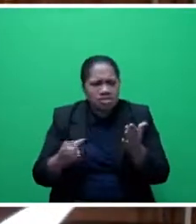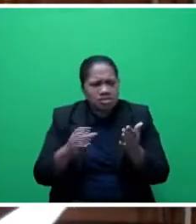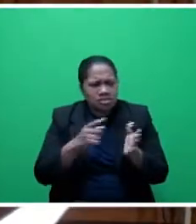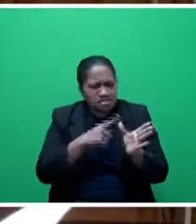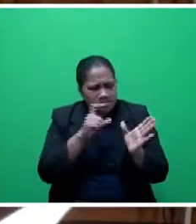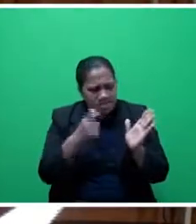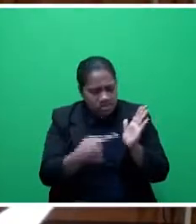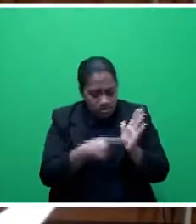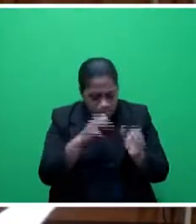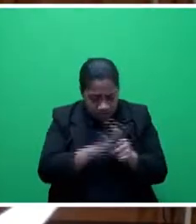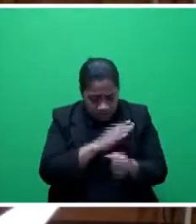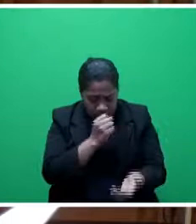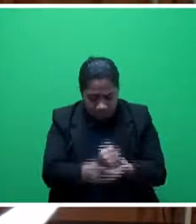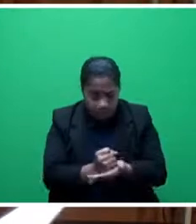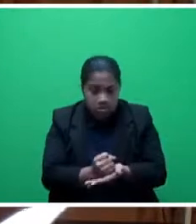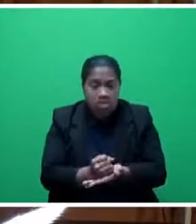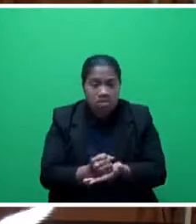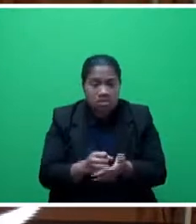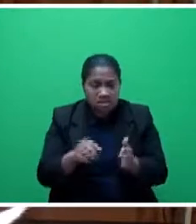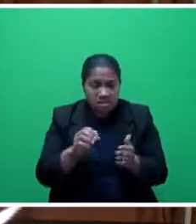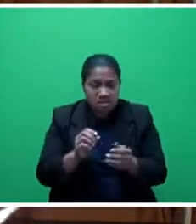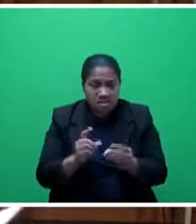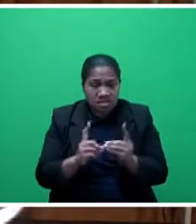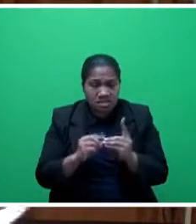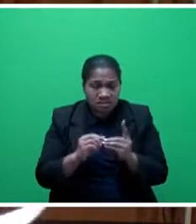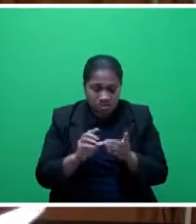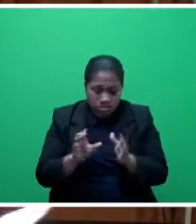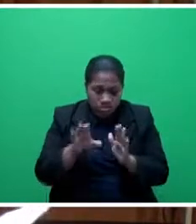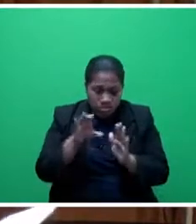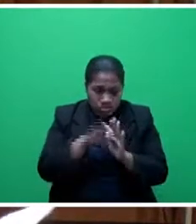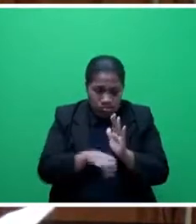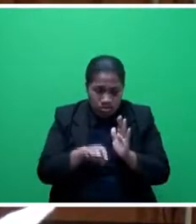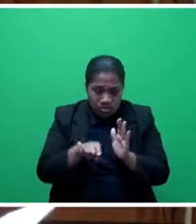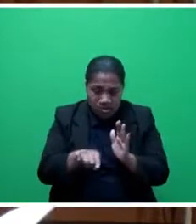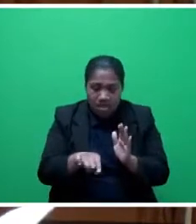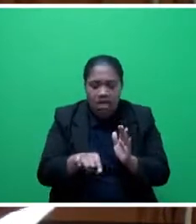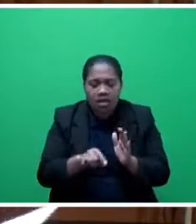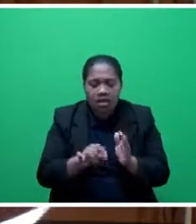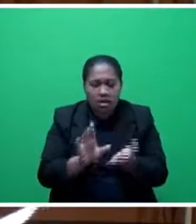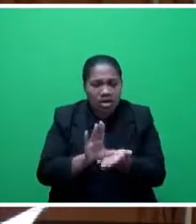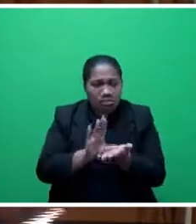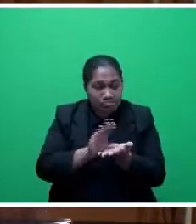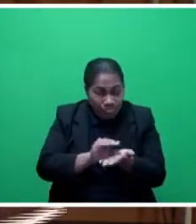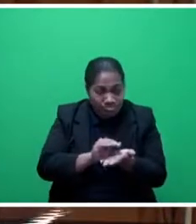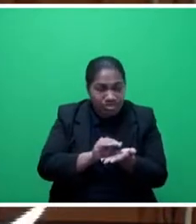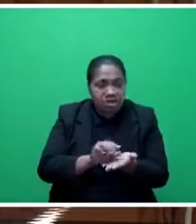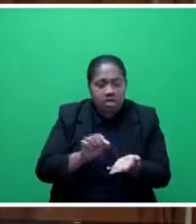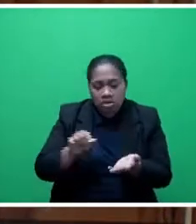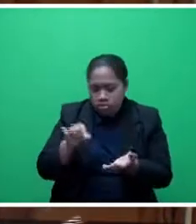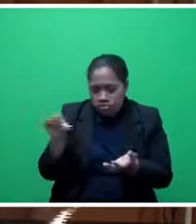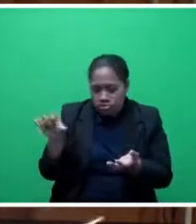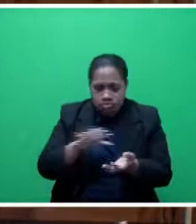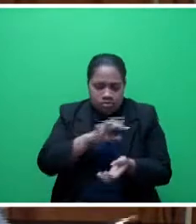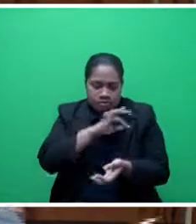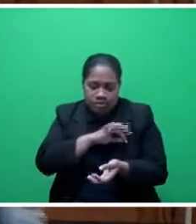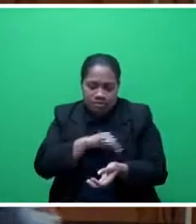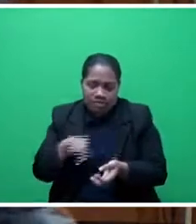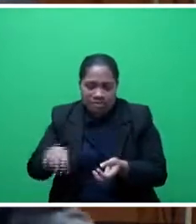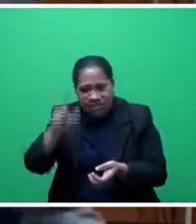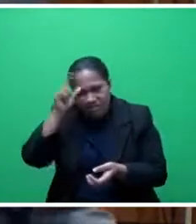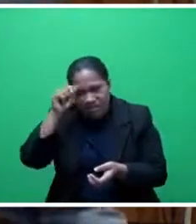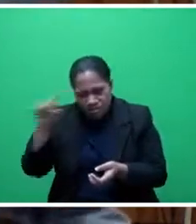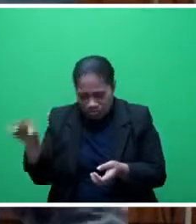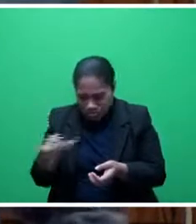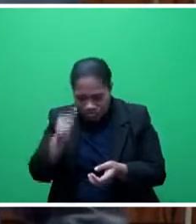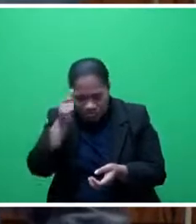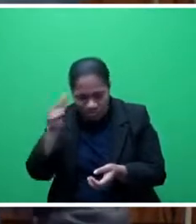that the duty and tax reductions are felt and experienced by the ordinary Fijians, and to allow FCCC to effectively monitor these